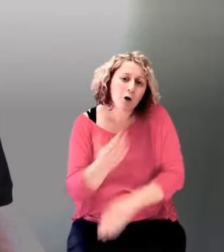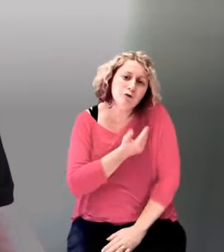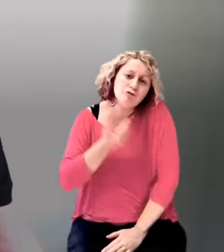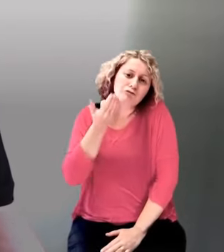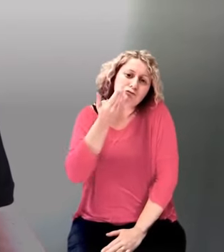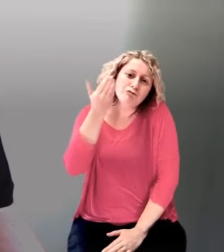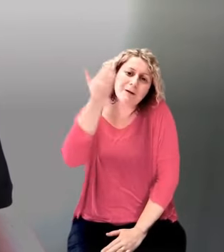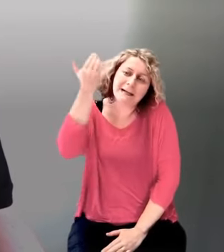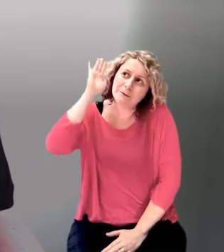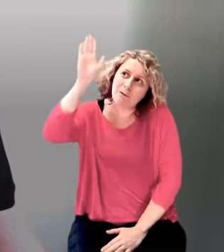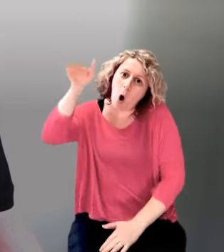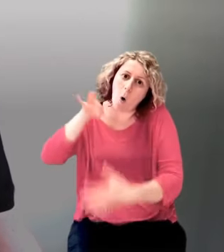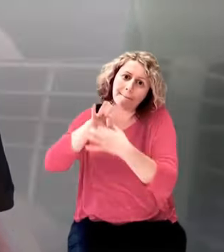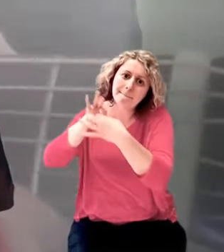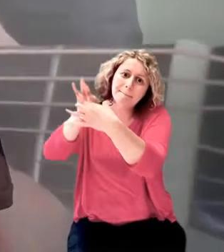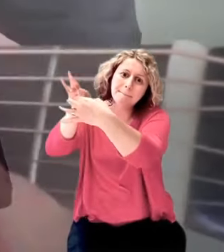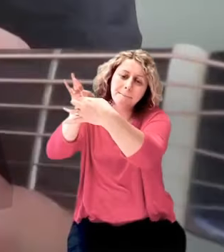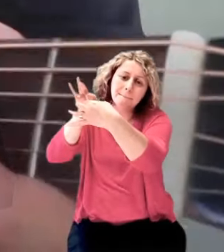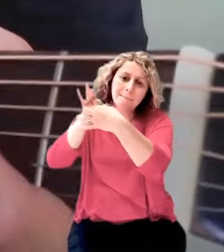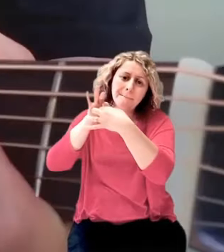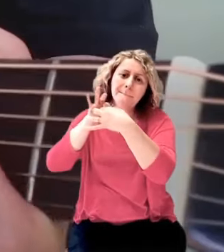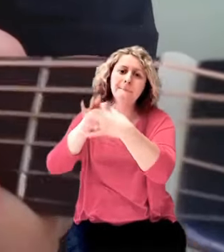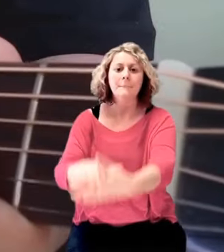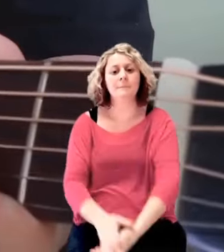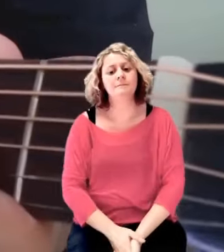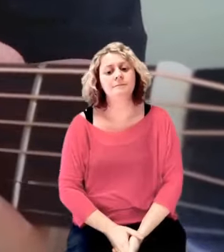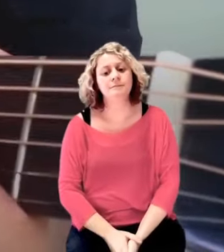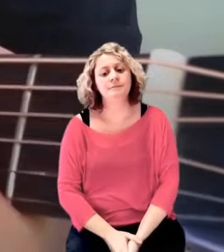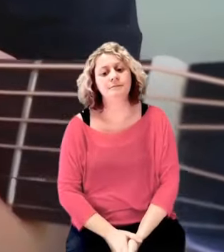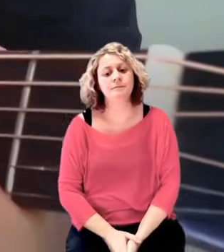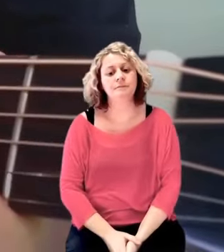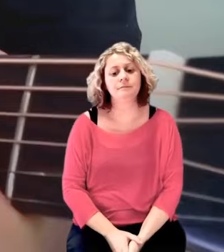born with dreams of home.